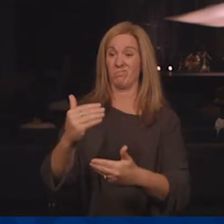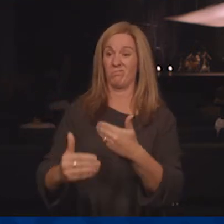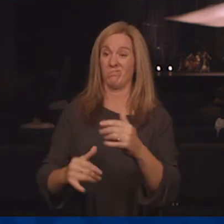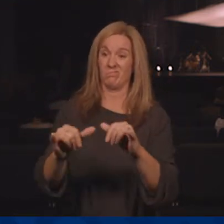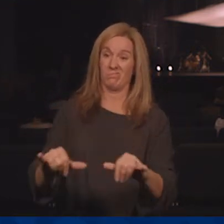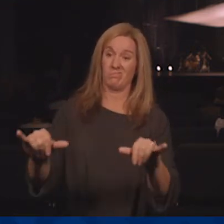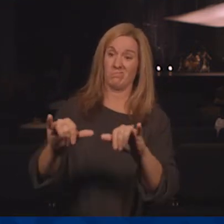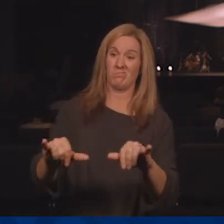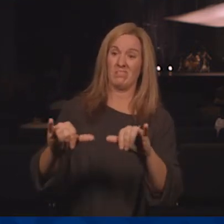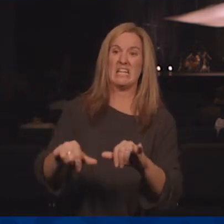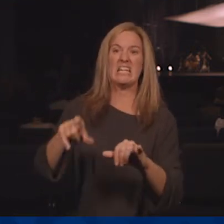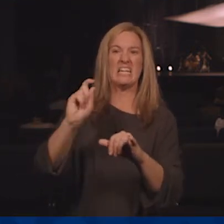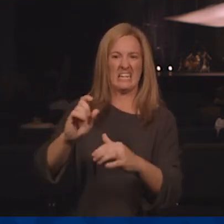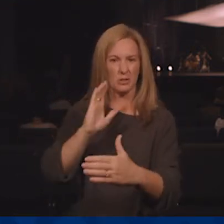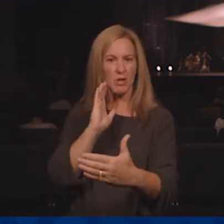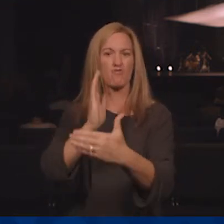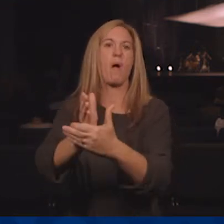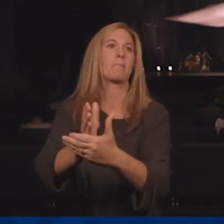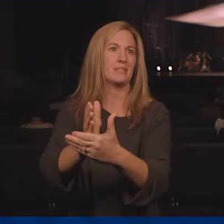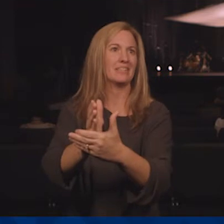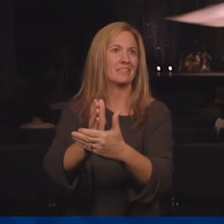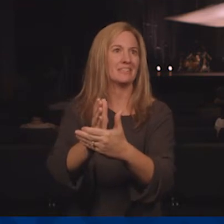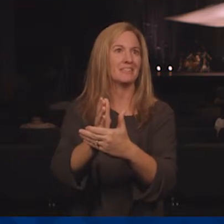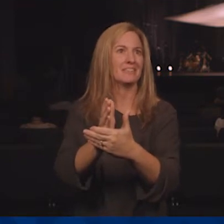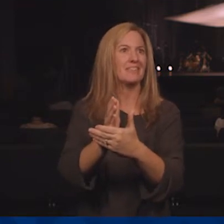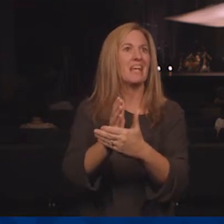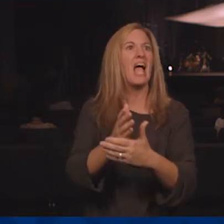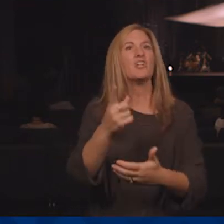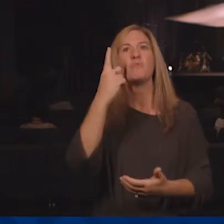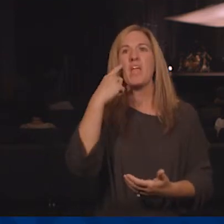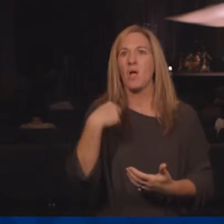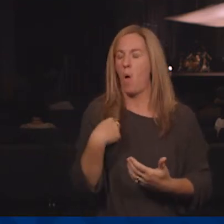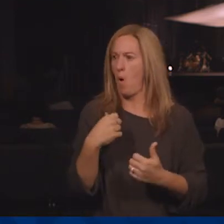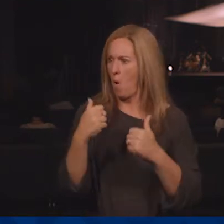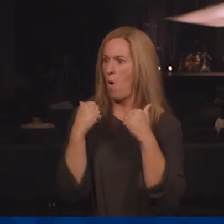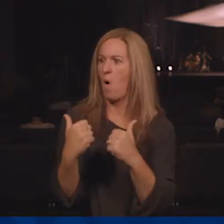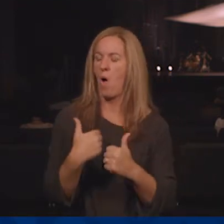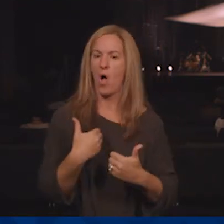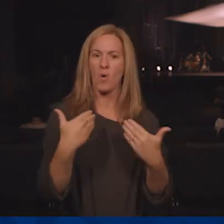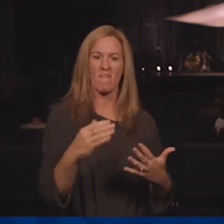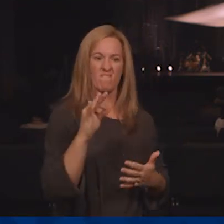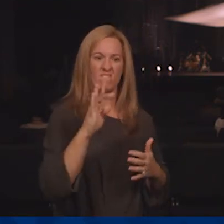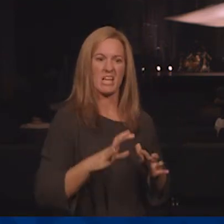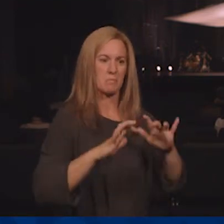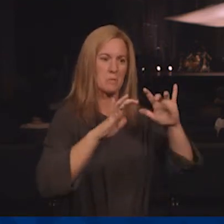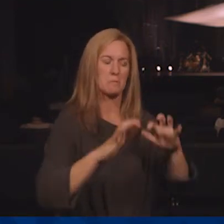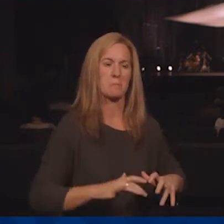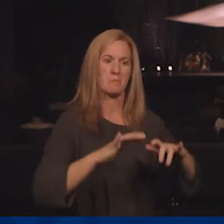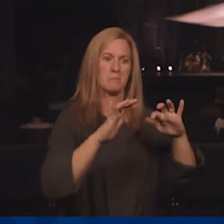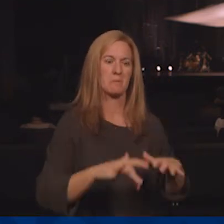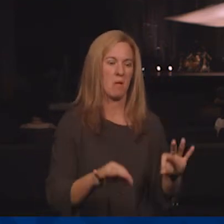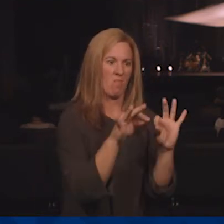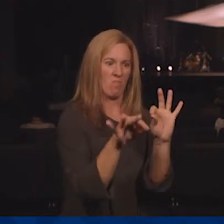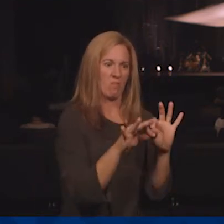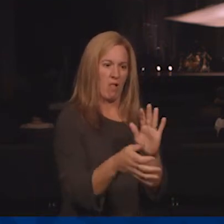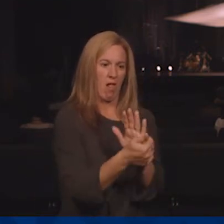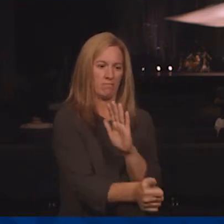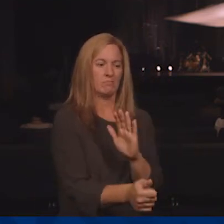And then you're like, I'm just gonna compose a fantastic Facebook post. I'm gonna change the world. No.